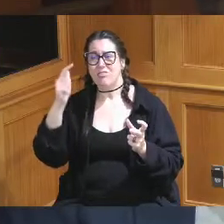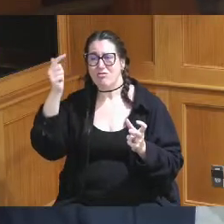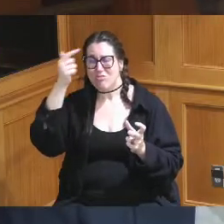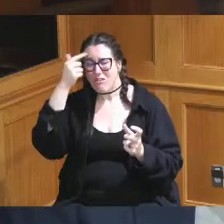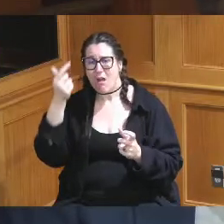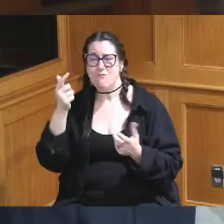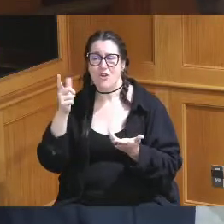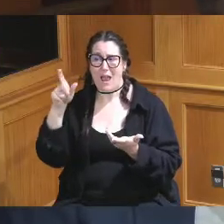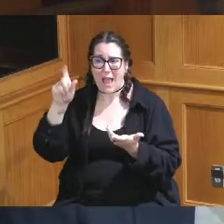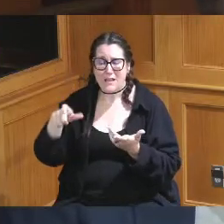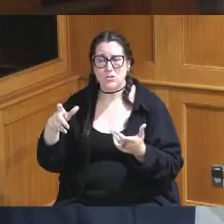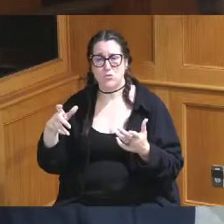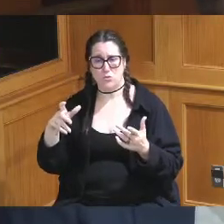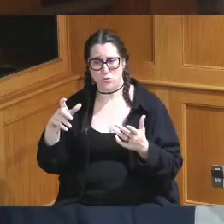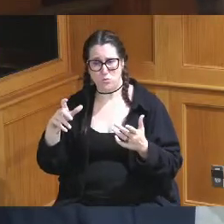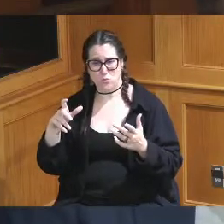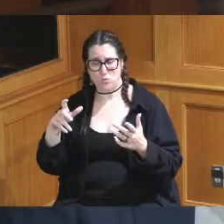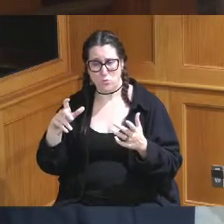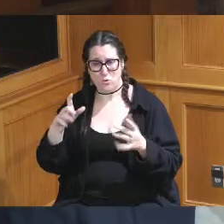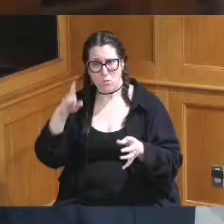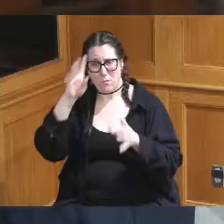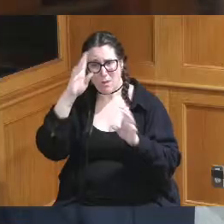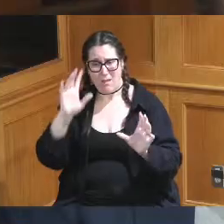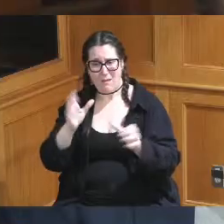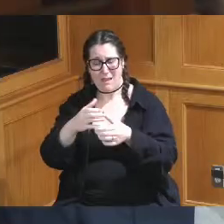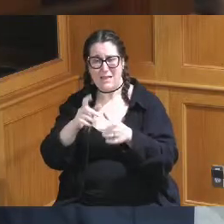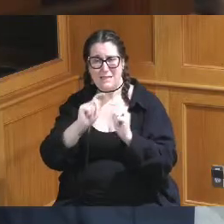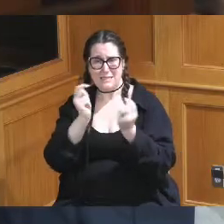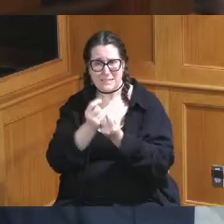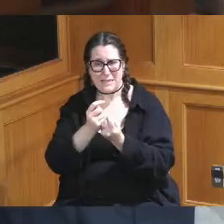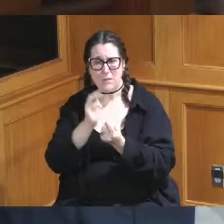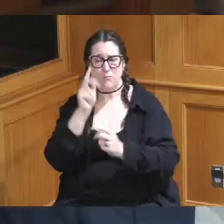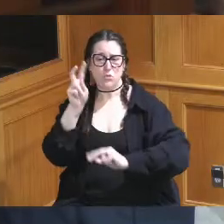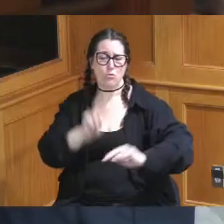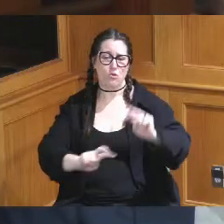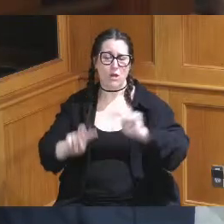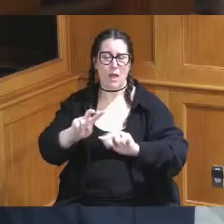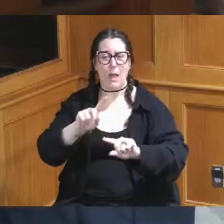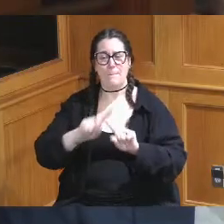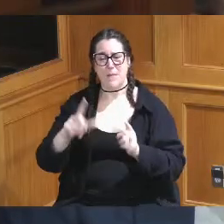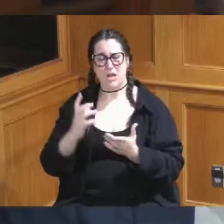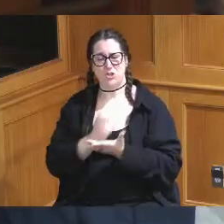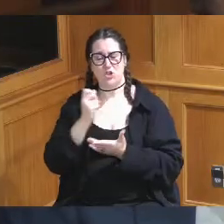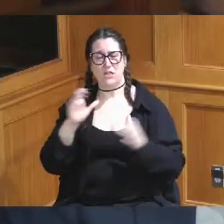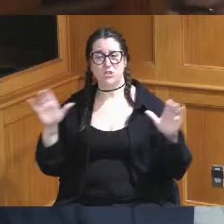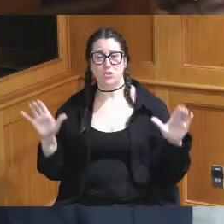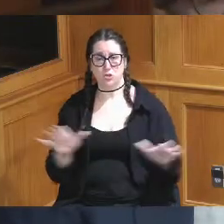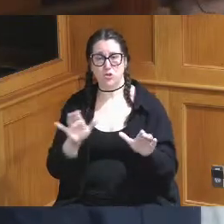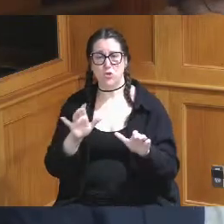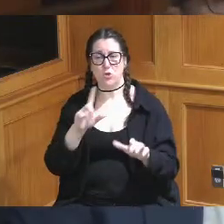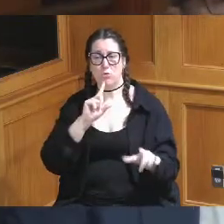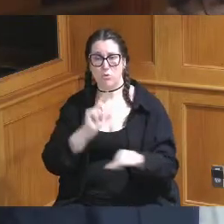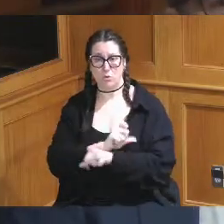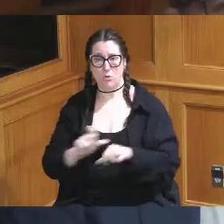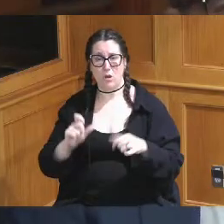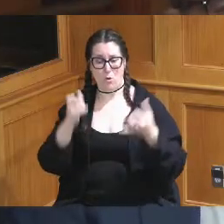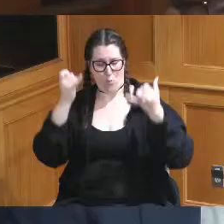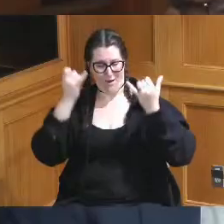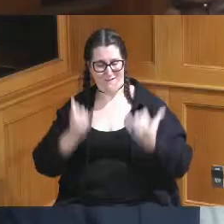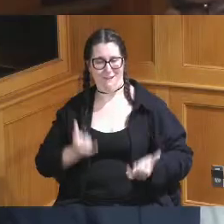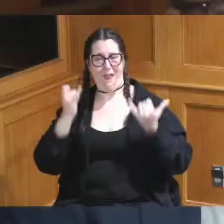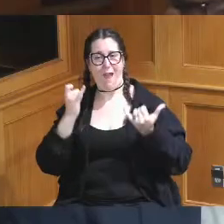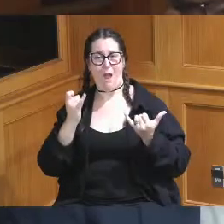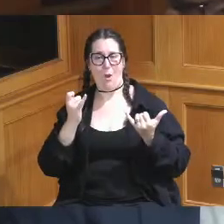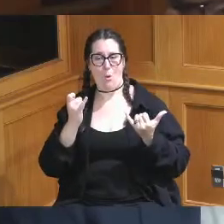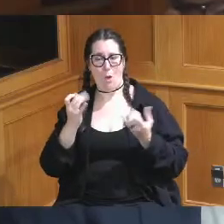together to look at property taxes. But when we have a chance to do something right now